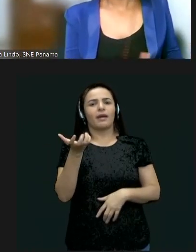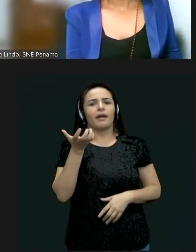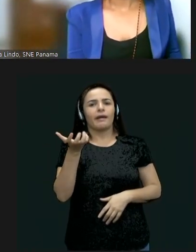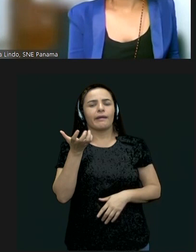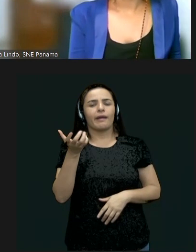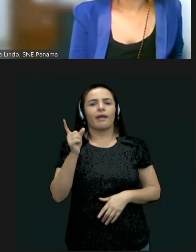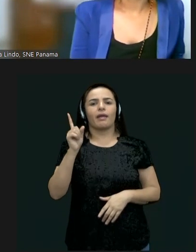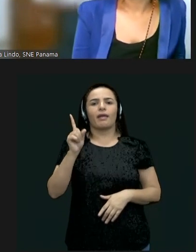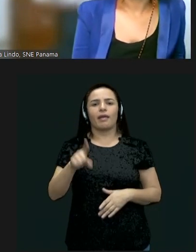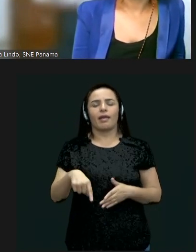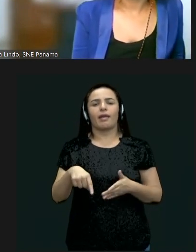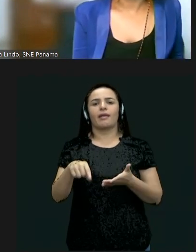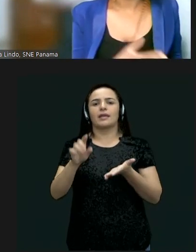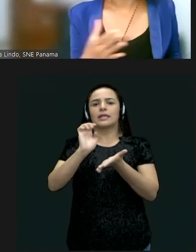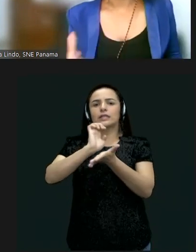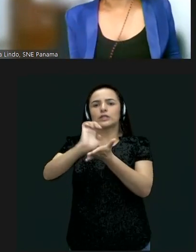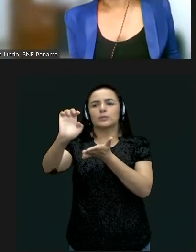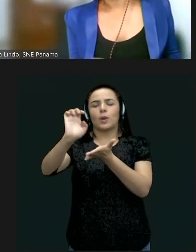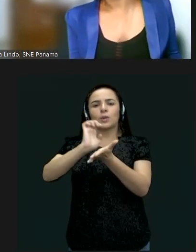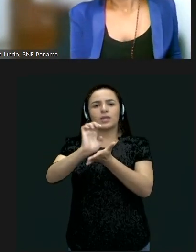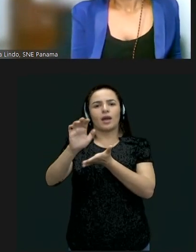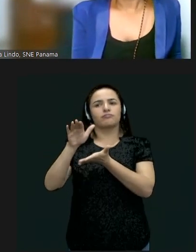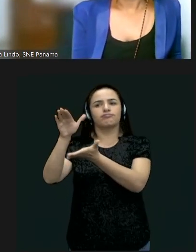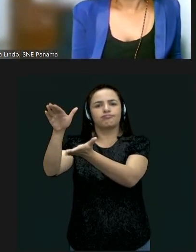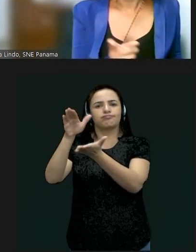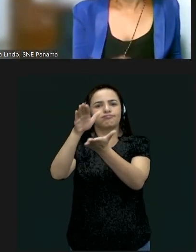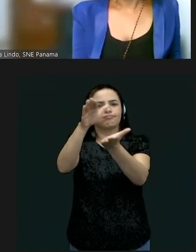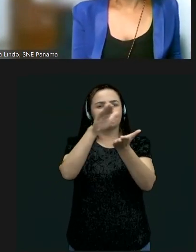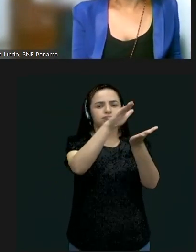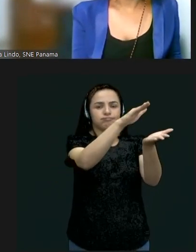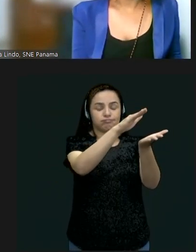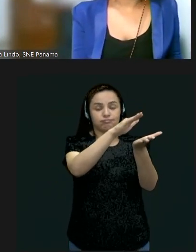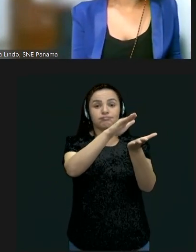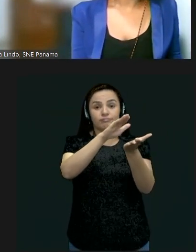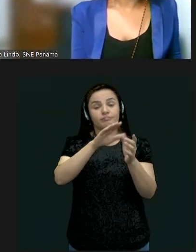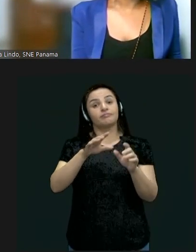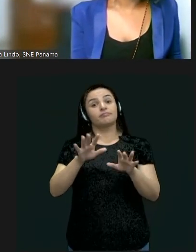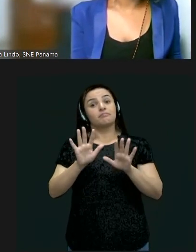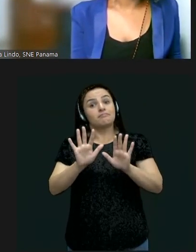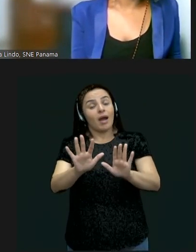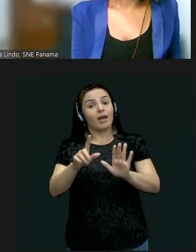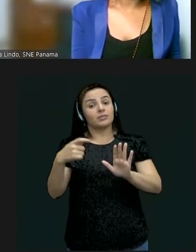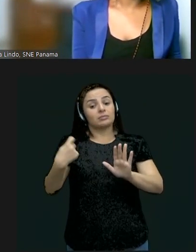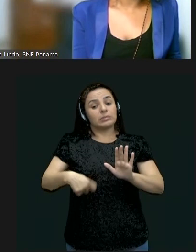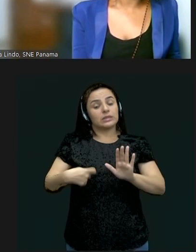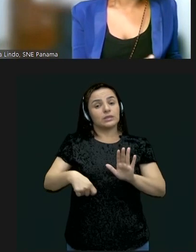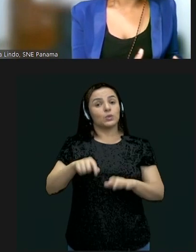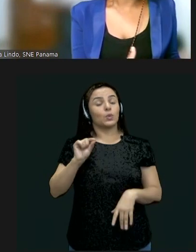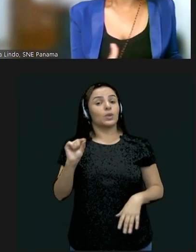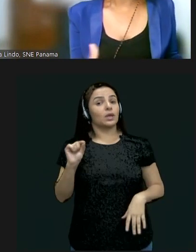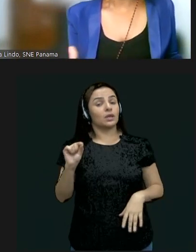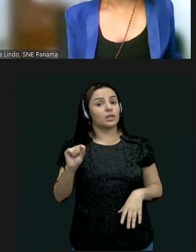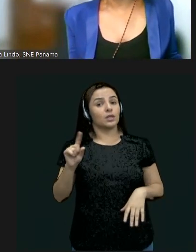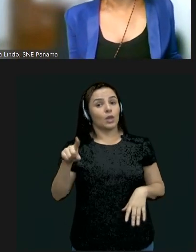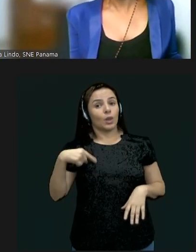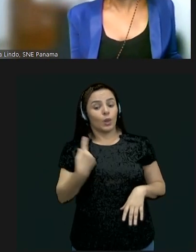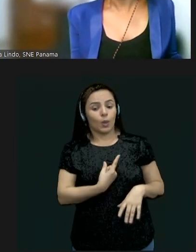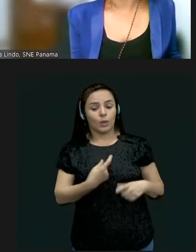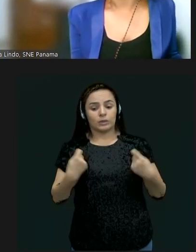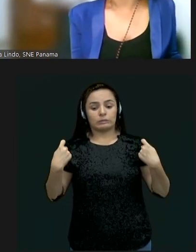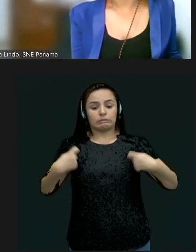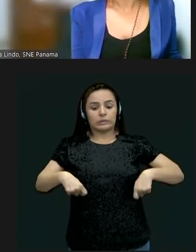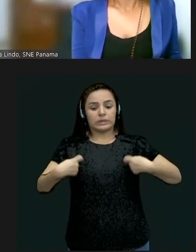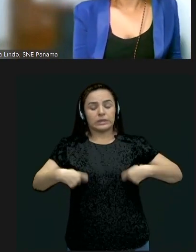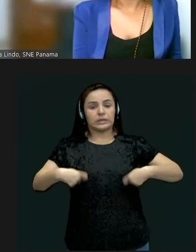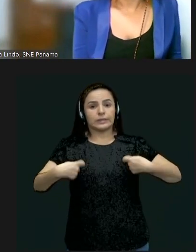about exporting it passing through the Panama Canal. And for that, this roadmap includes the